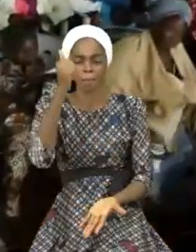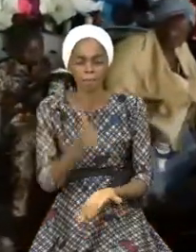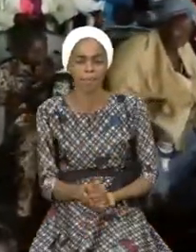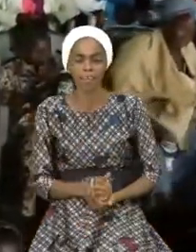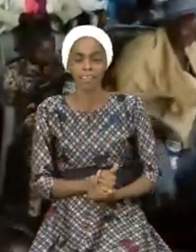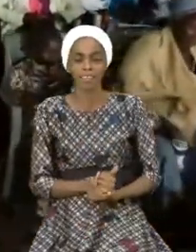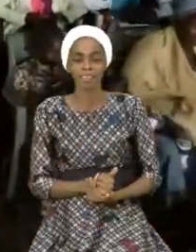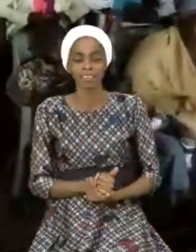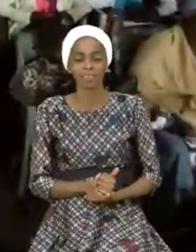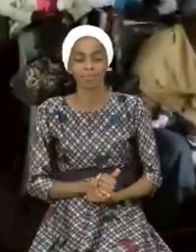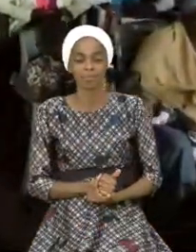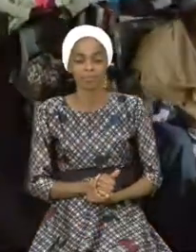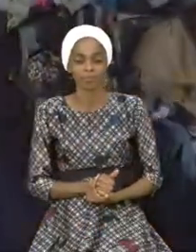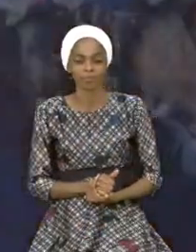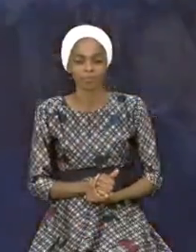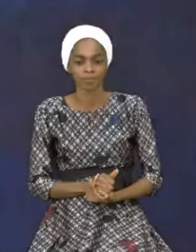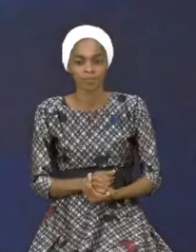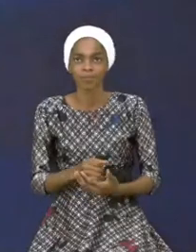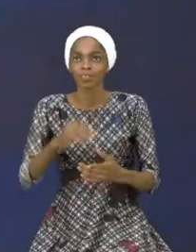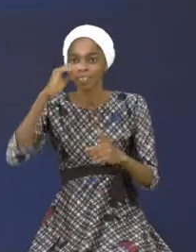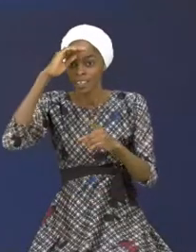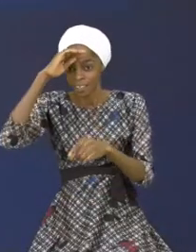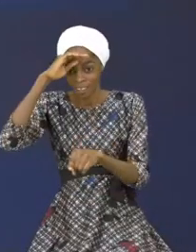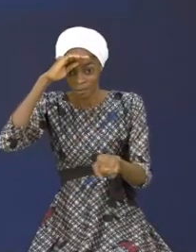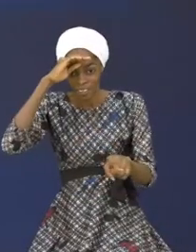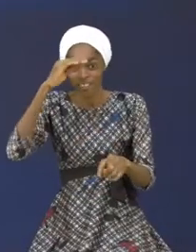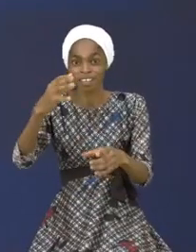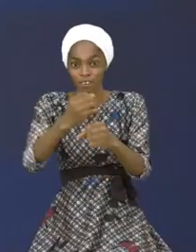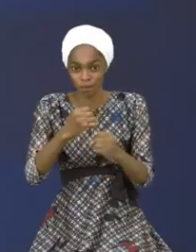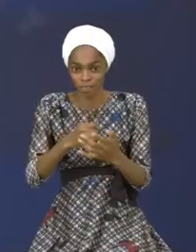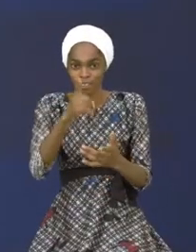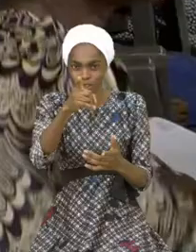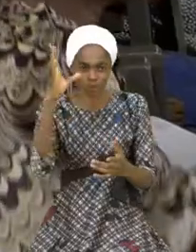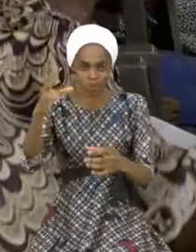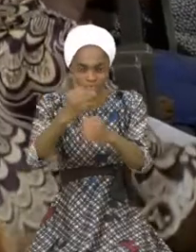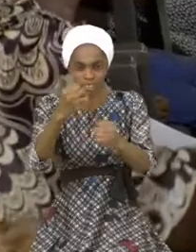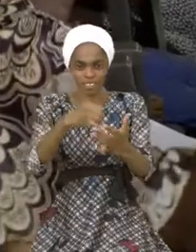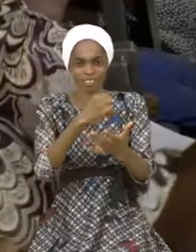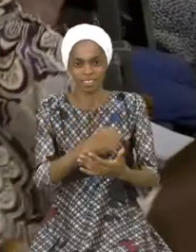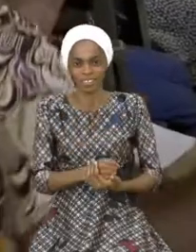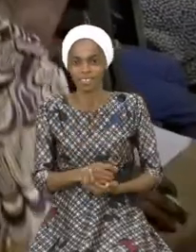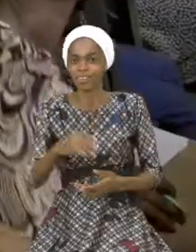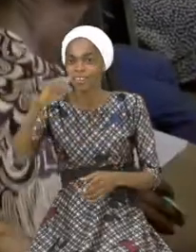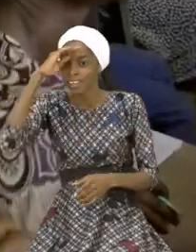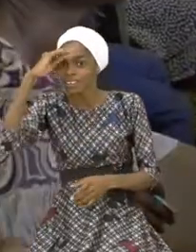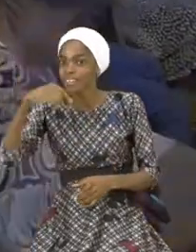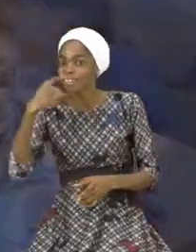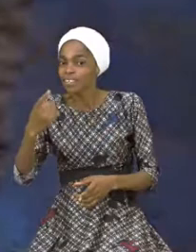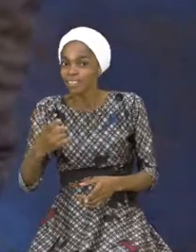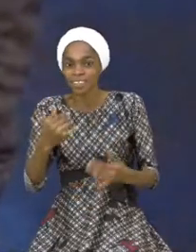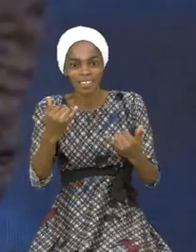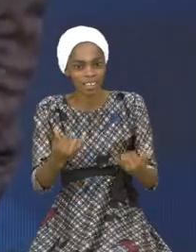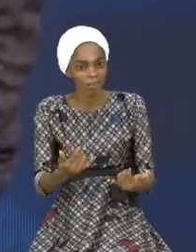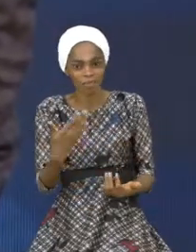Amen. He got it, you will get it. He said, now